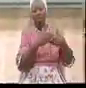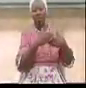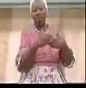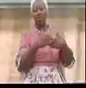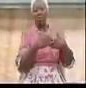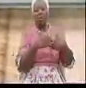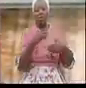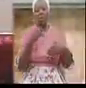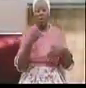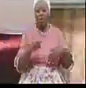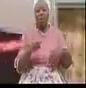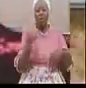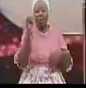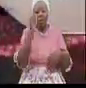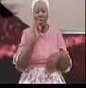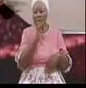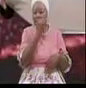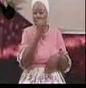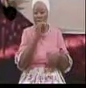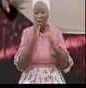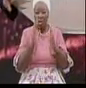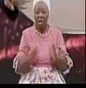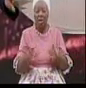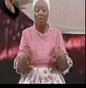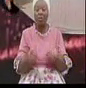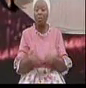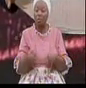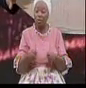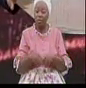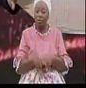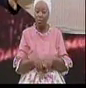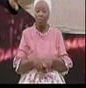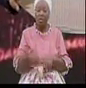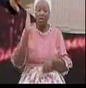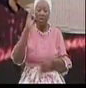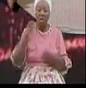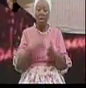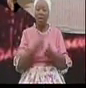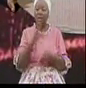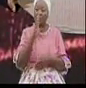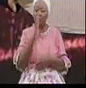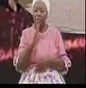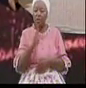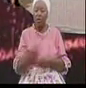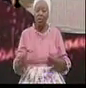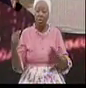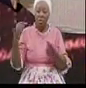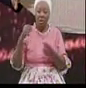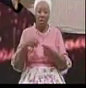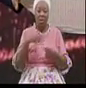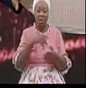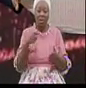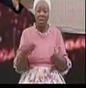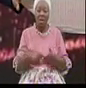generation of Israelites. Even so shall it be unto this wicked generation.